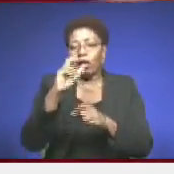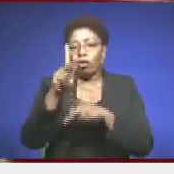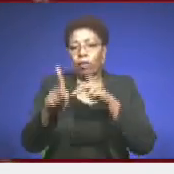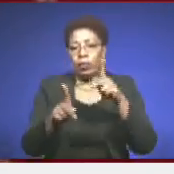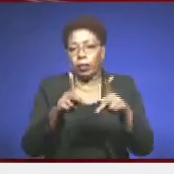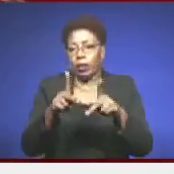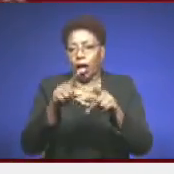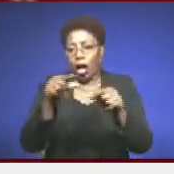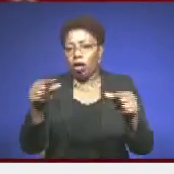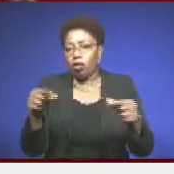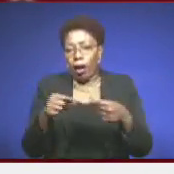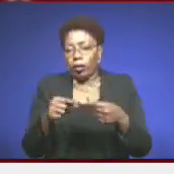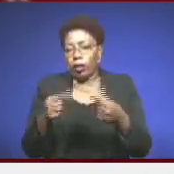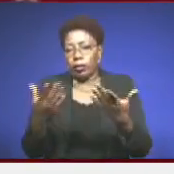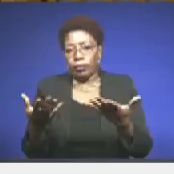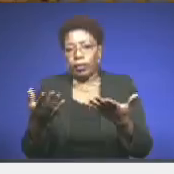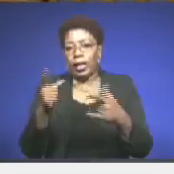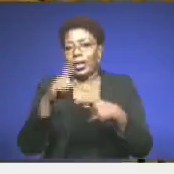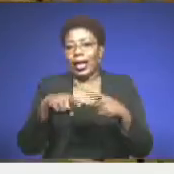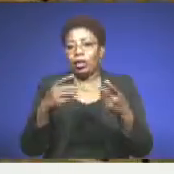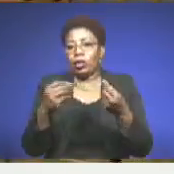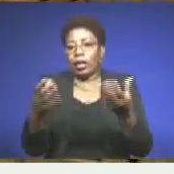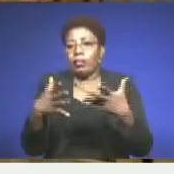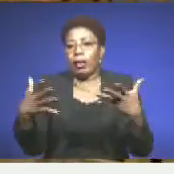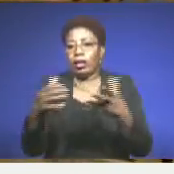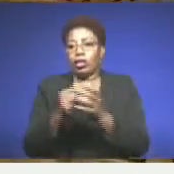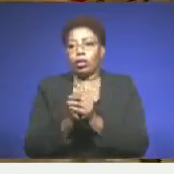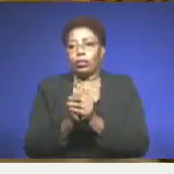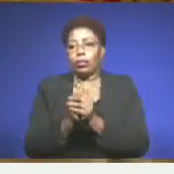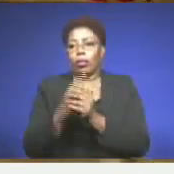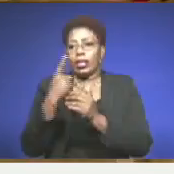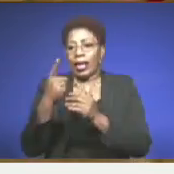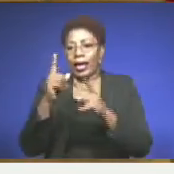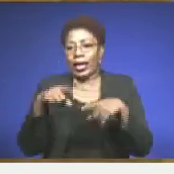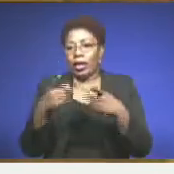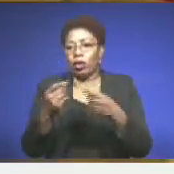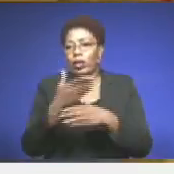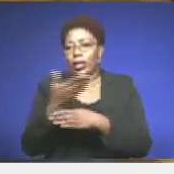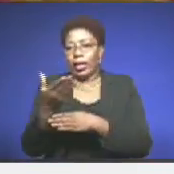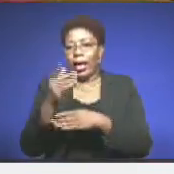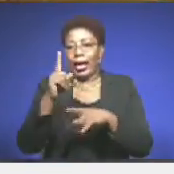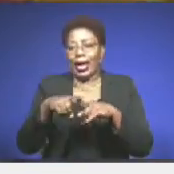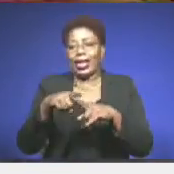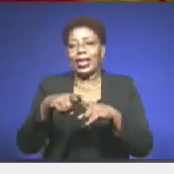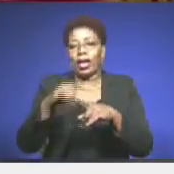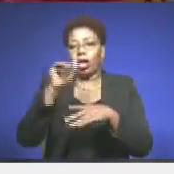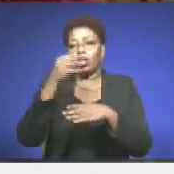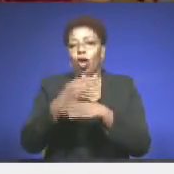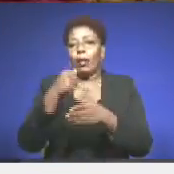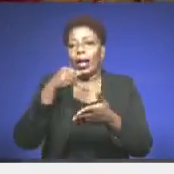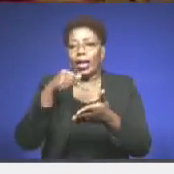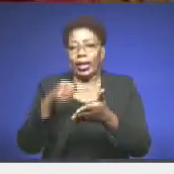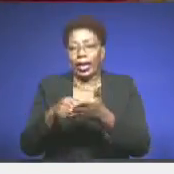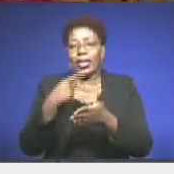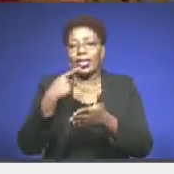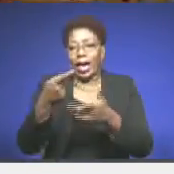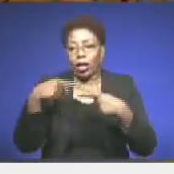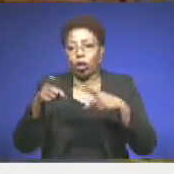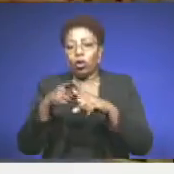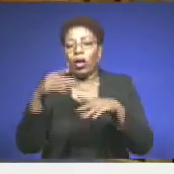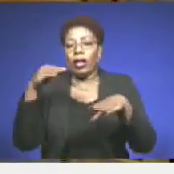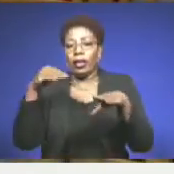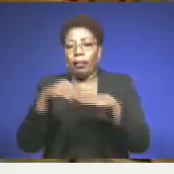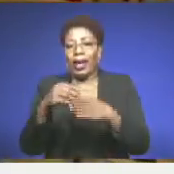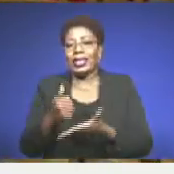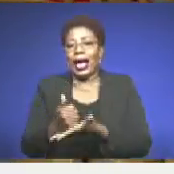now grounded. Us and our family are grounded. You tell me I'm entitled to nothing? I can't even get a job letter. They even said that if I could go to the bank